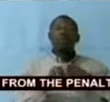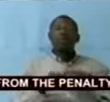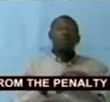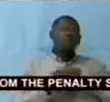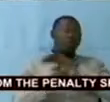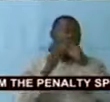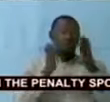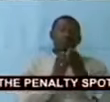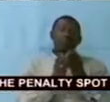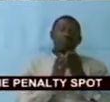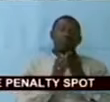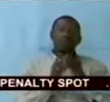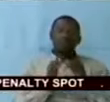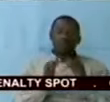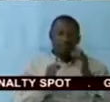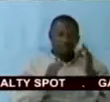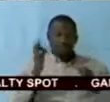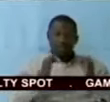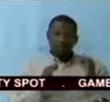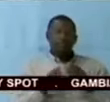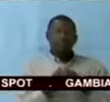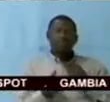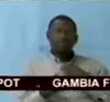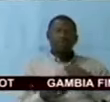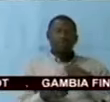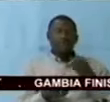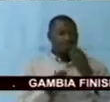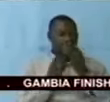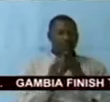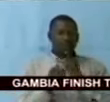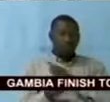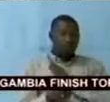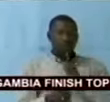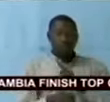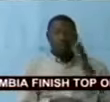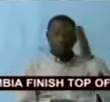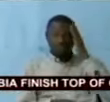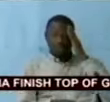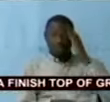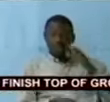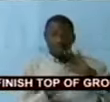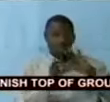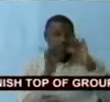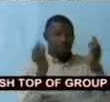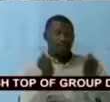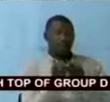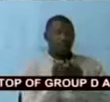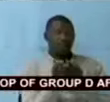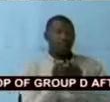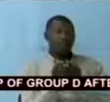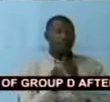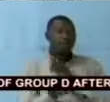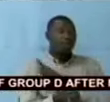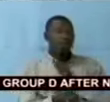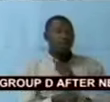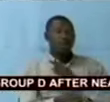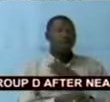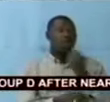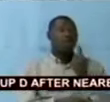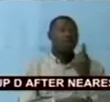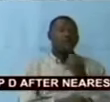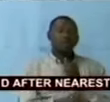Because I will add here that we know as a team that we are just defending